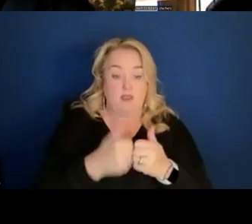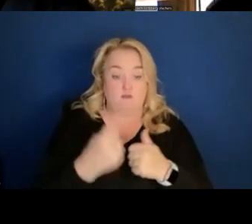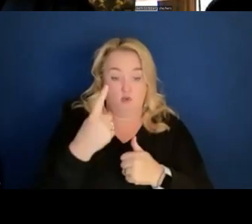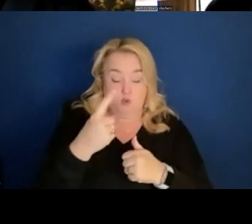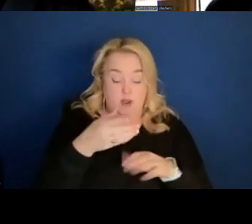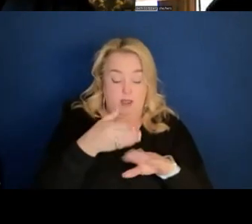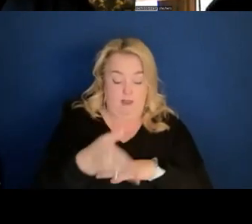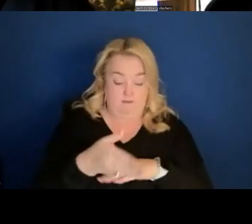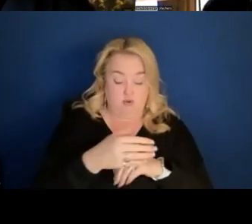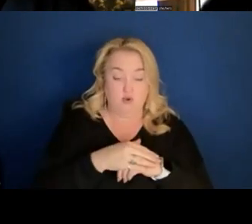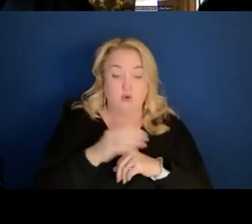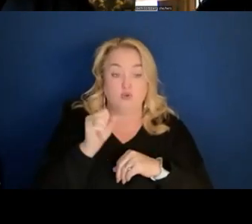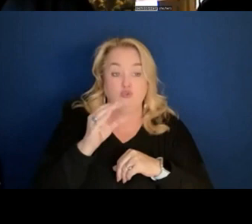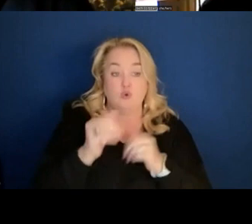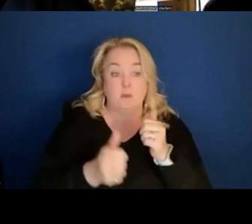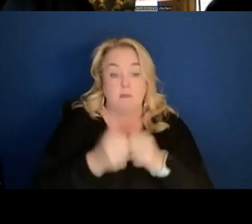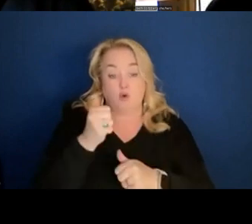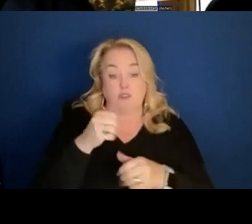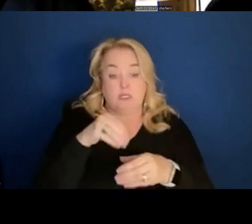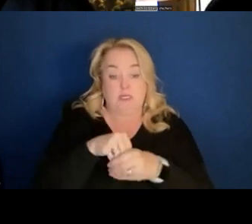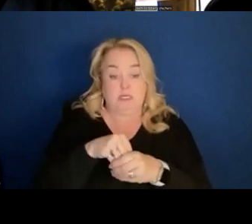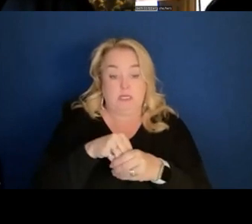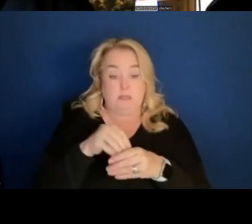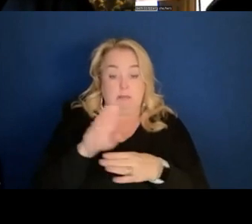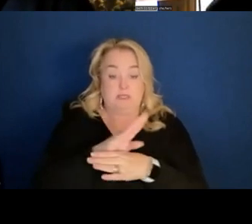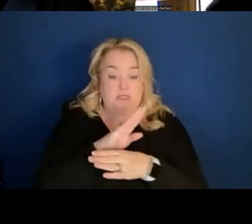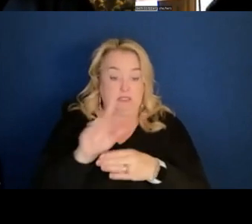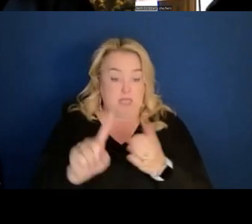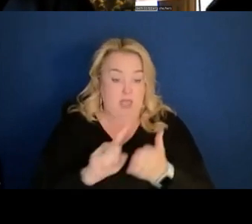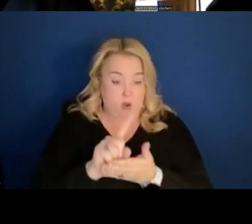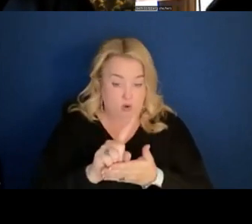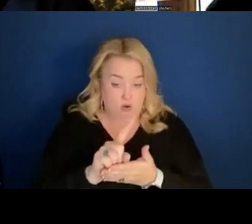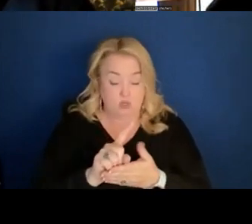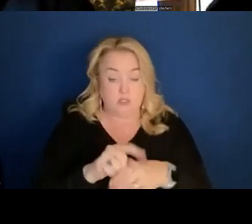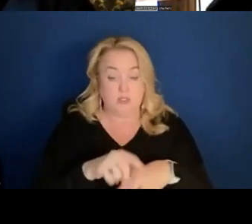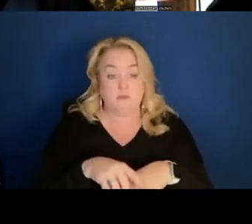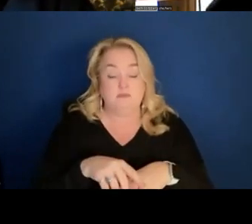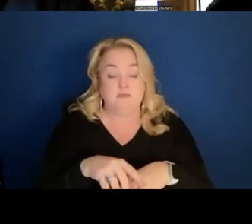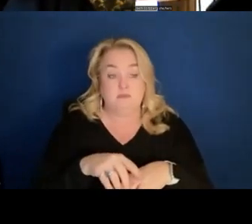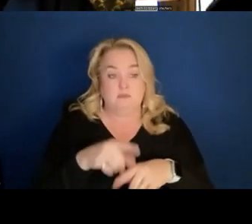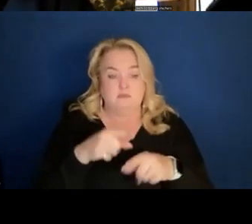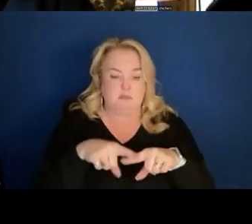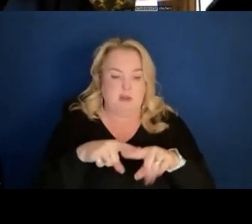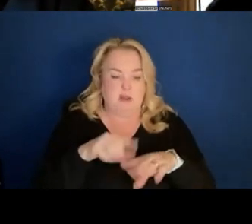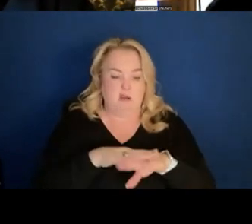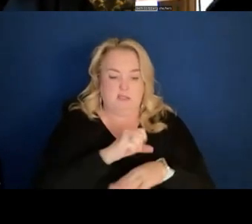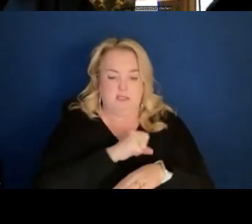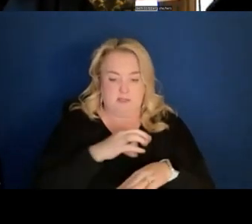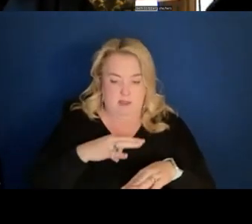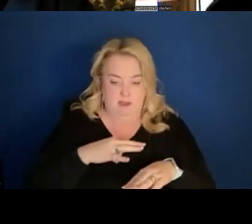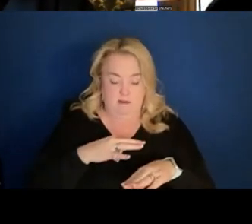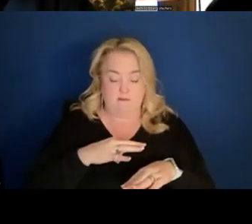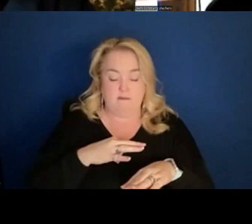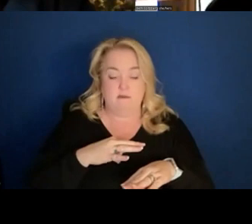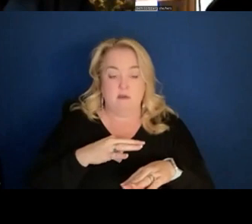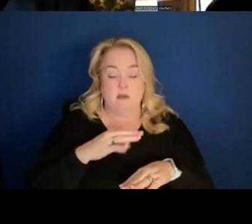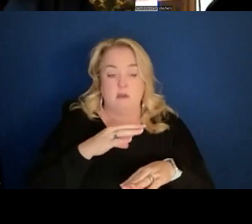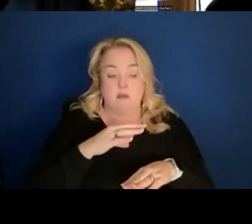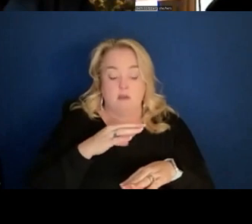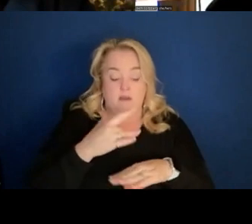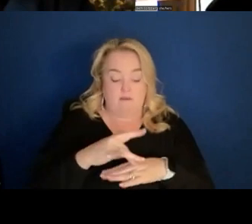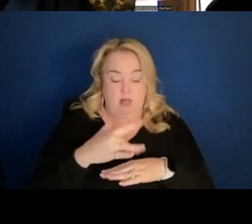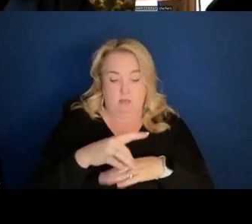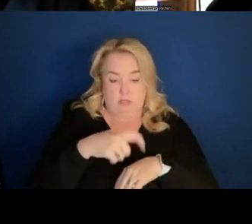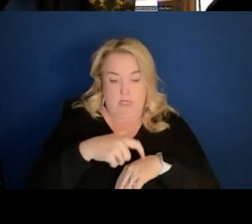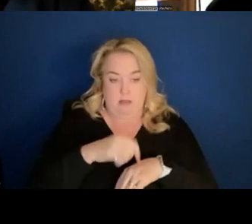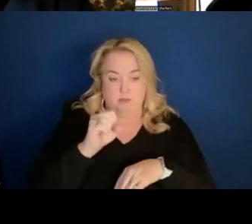fact. They're mostly held during business hours due to speaker availability and staff availability. So that recording is